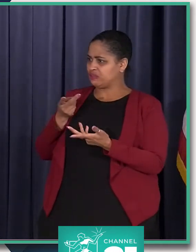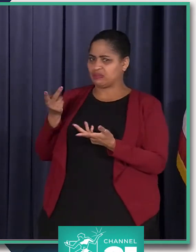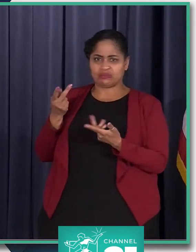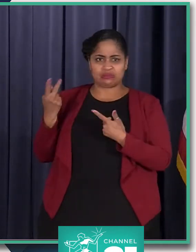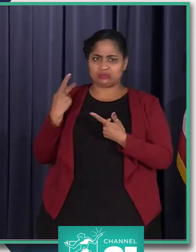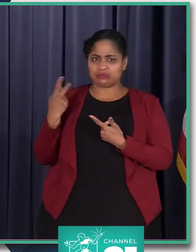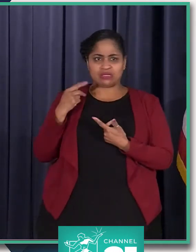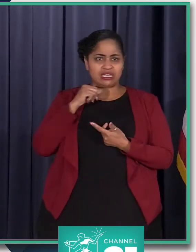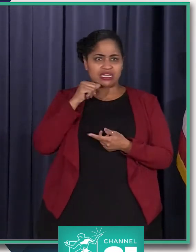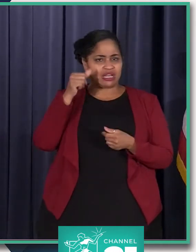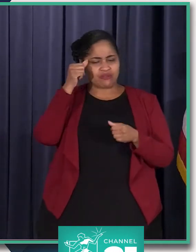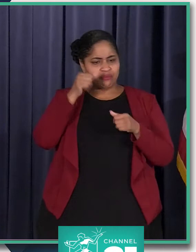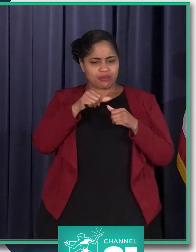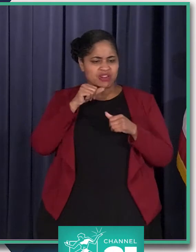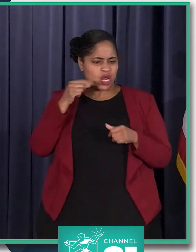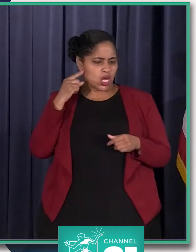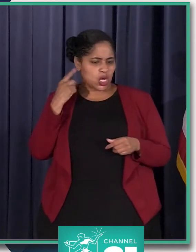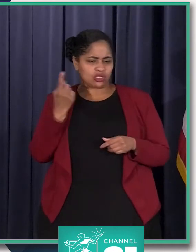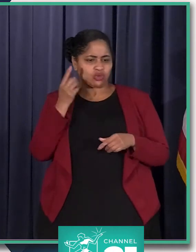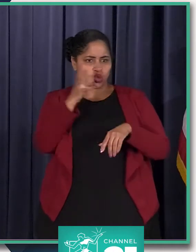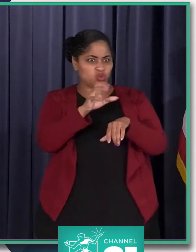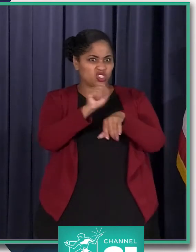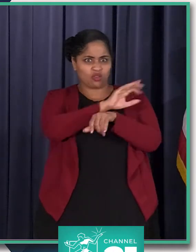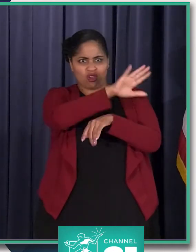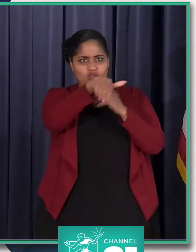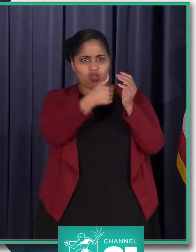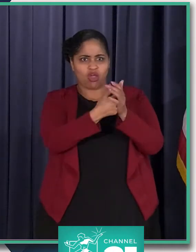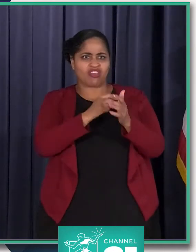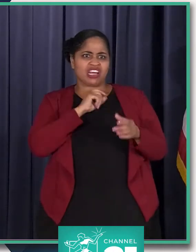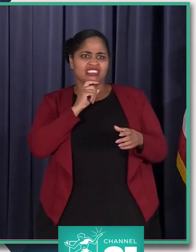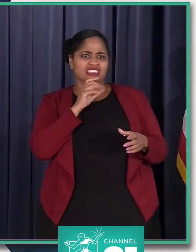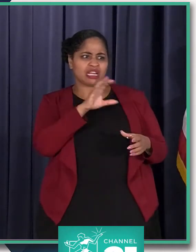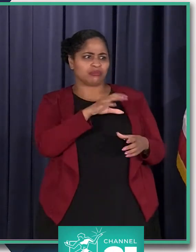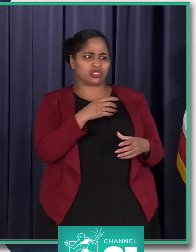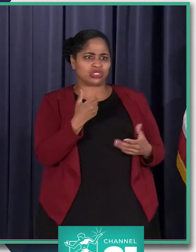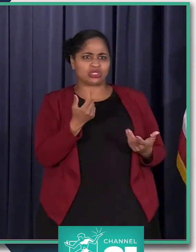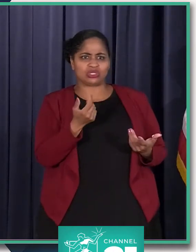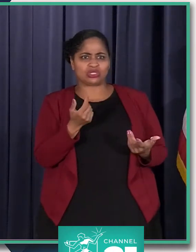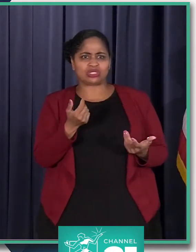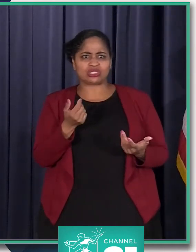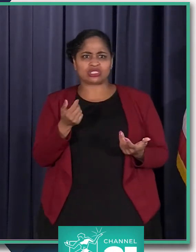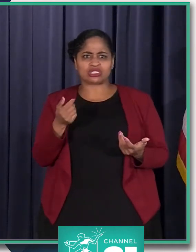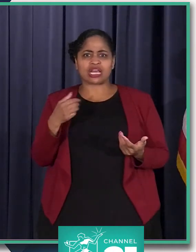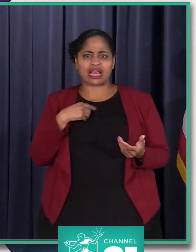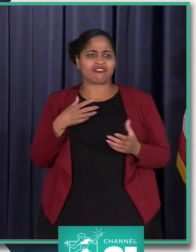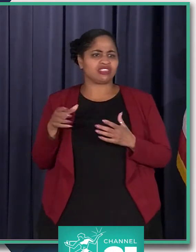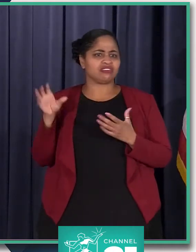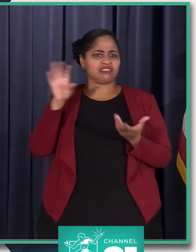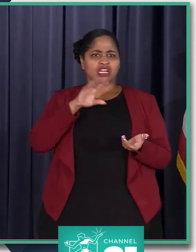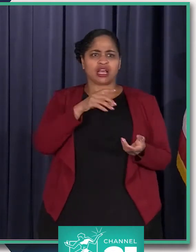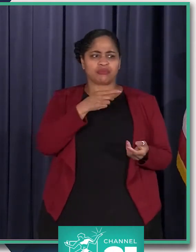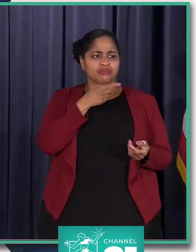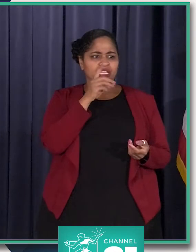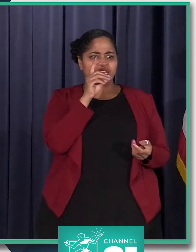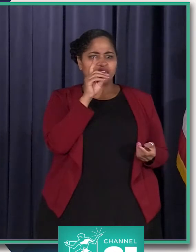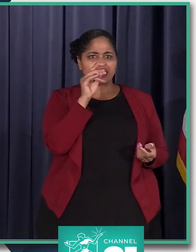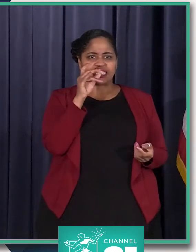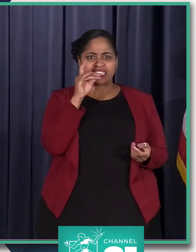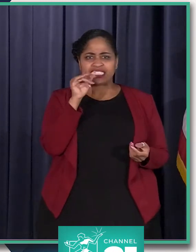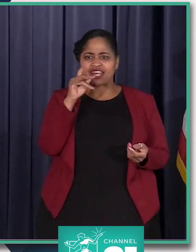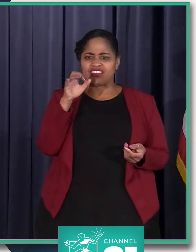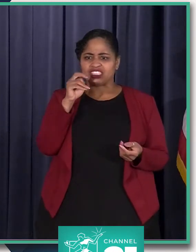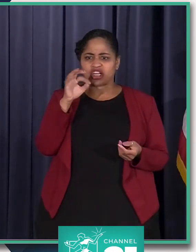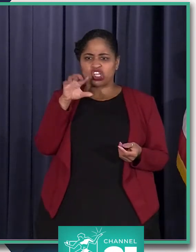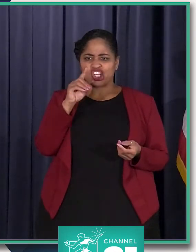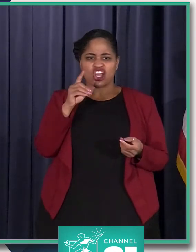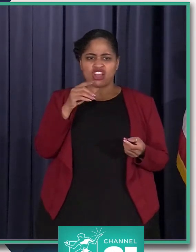not heard of somebody reserving all of the dumpsters. I've dumped it at the Davison yard a couple of times, and there were